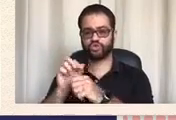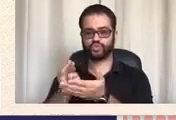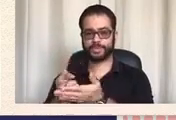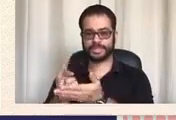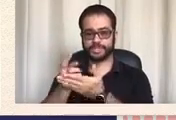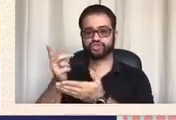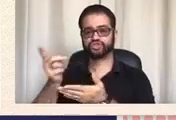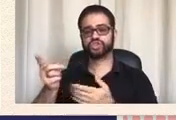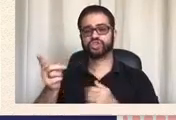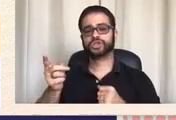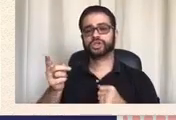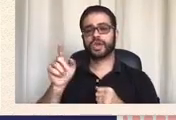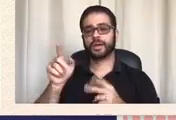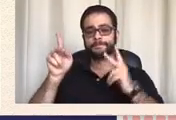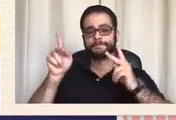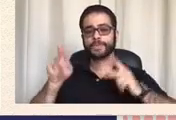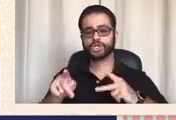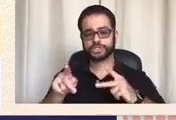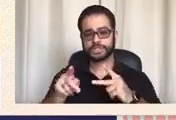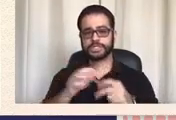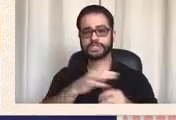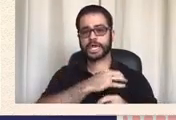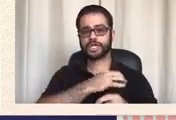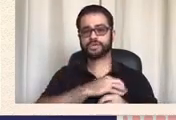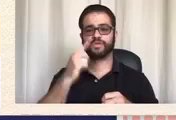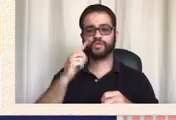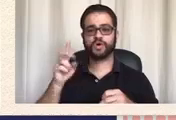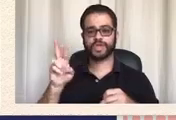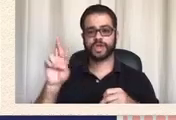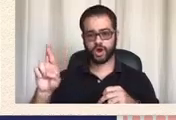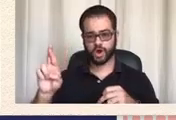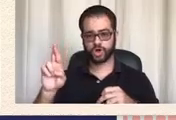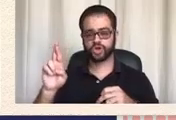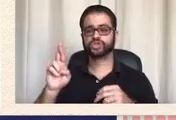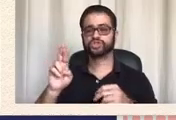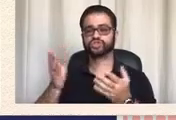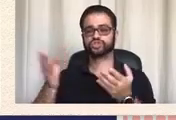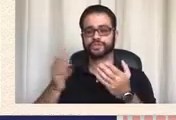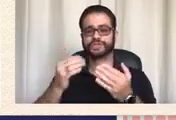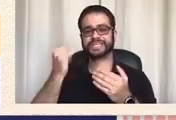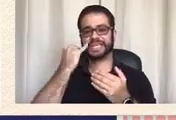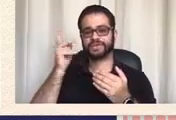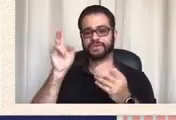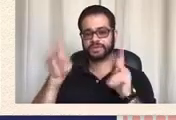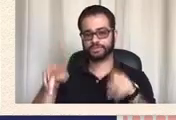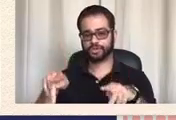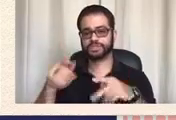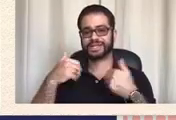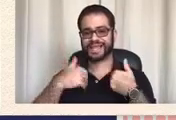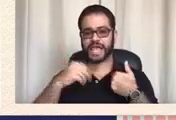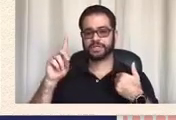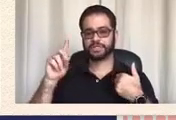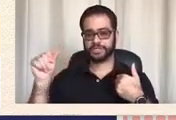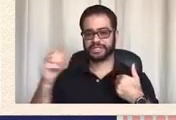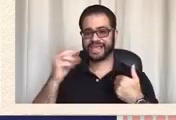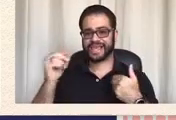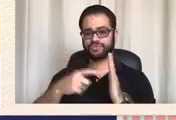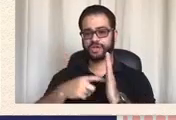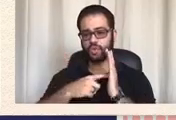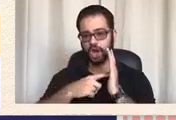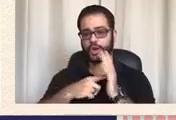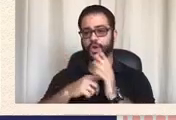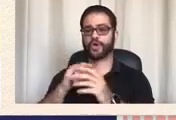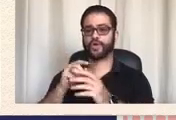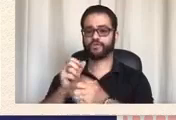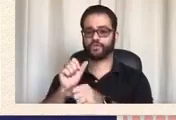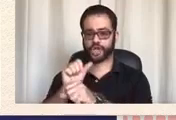for vocational rehabilitation services if that person has a disability and requires vocational rehabilitation services